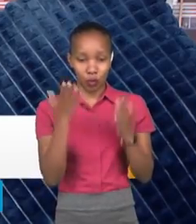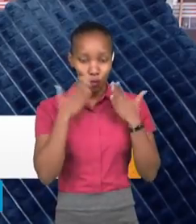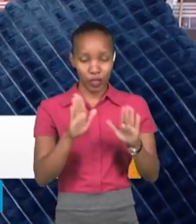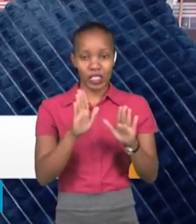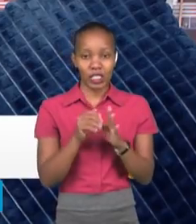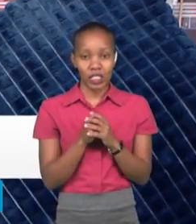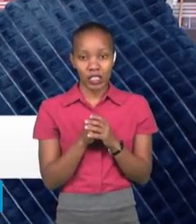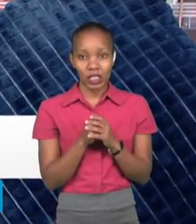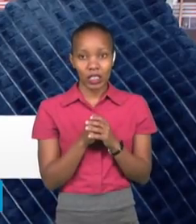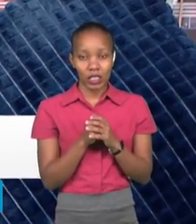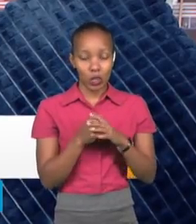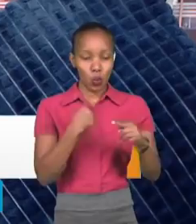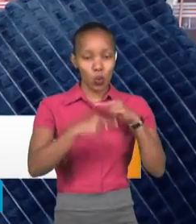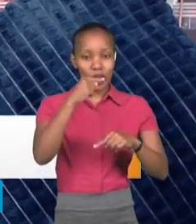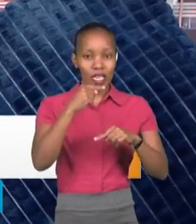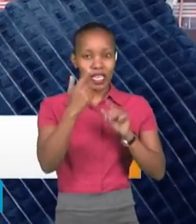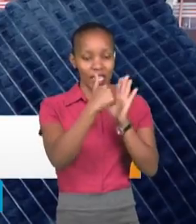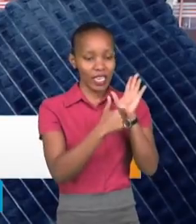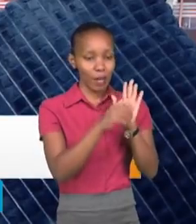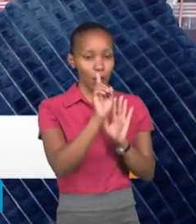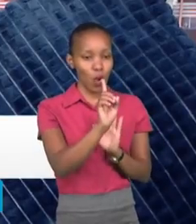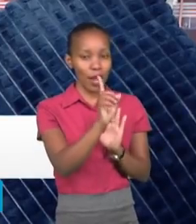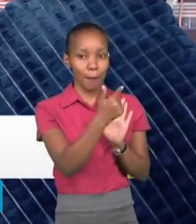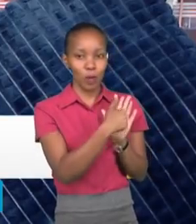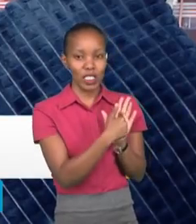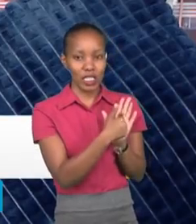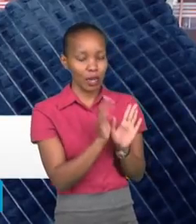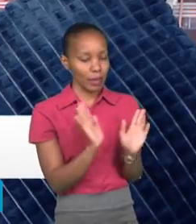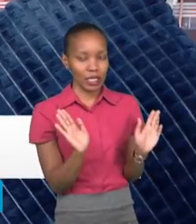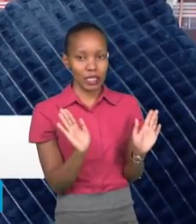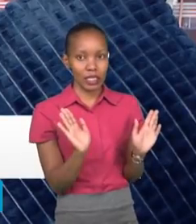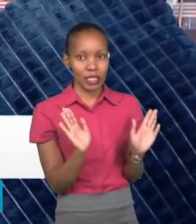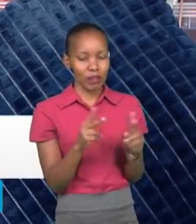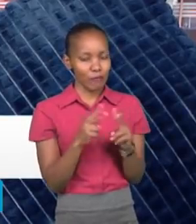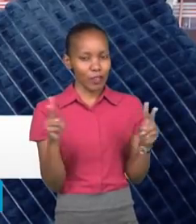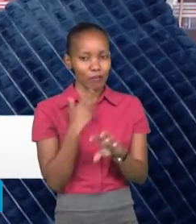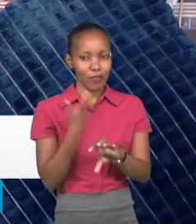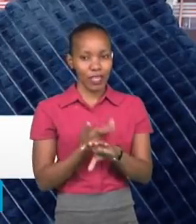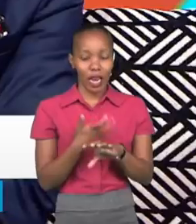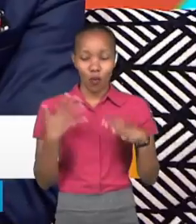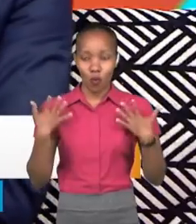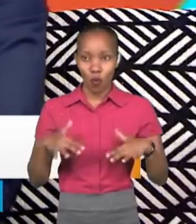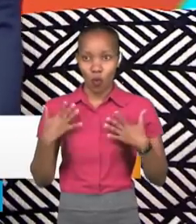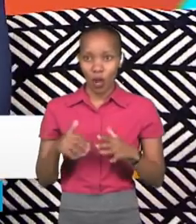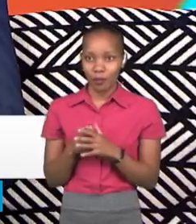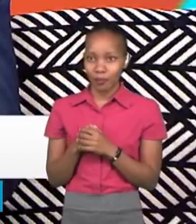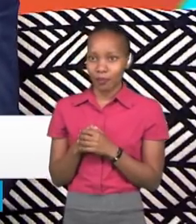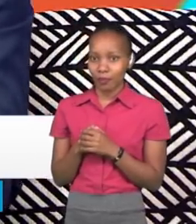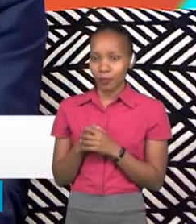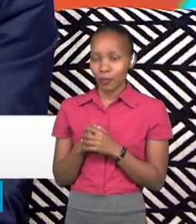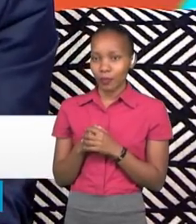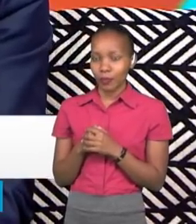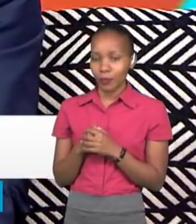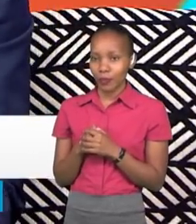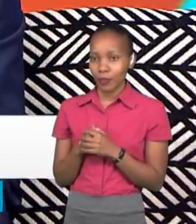only won the league by 1 point. 1 point. Yes. That was tight. That was tight. Wow. Very tight. Even scary at the same time. Exactly.